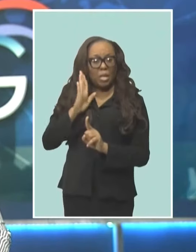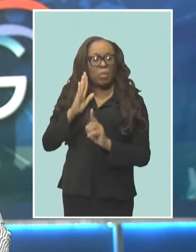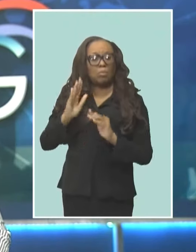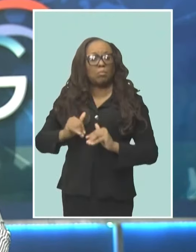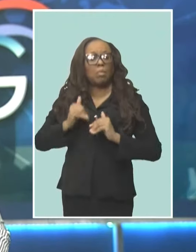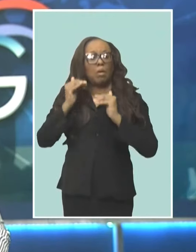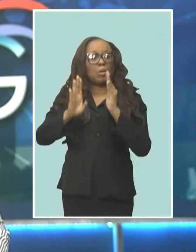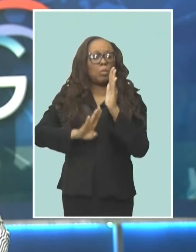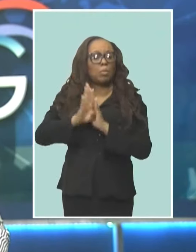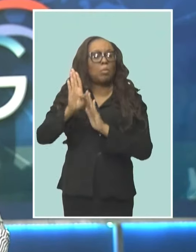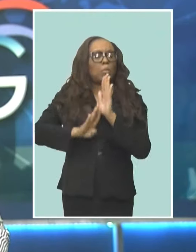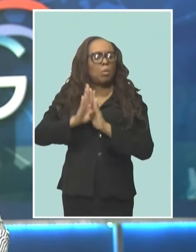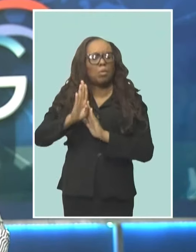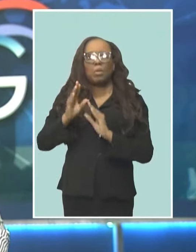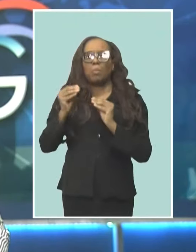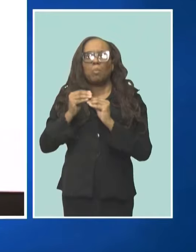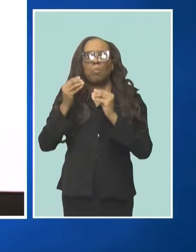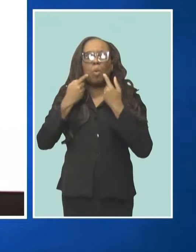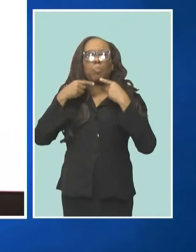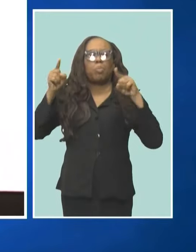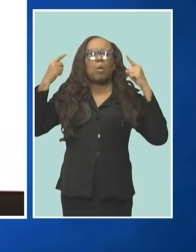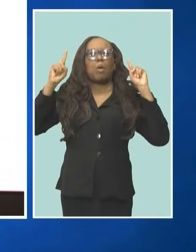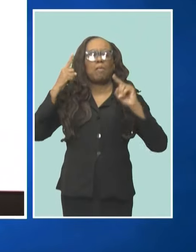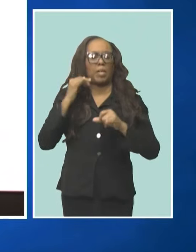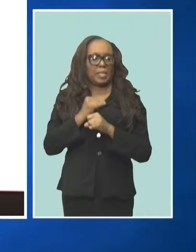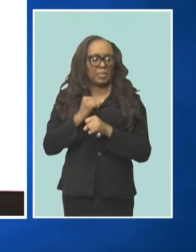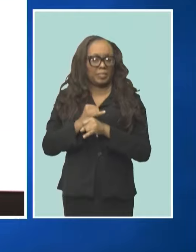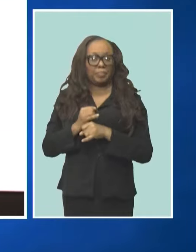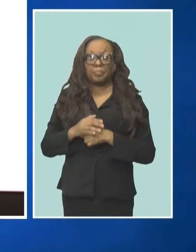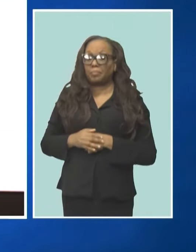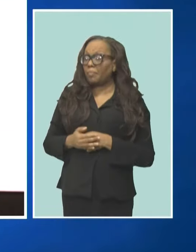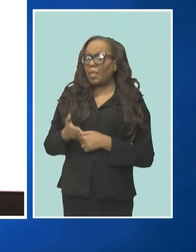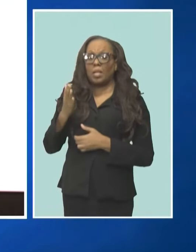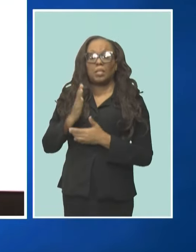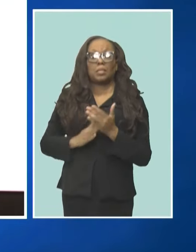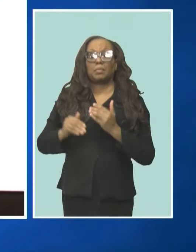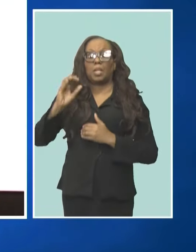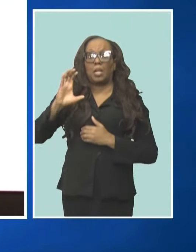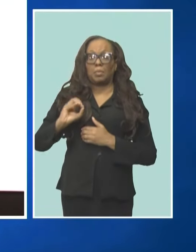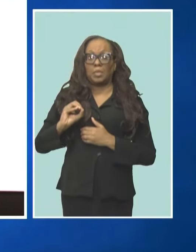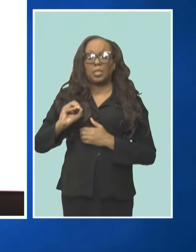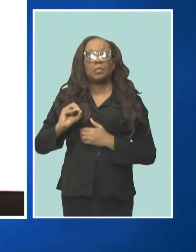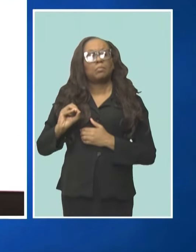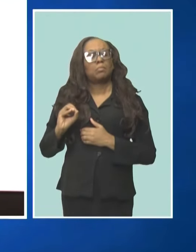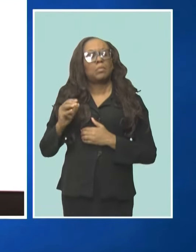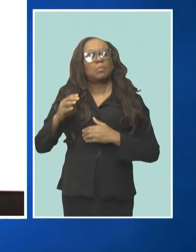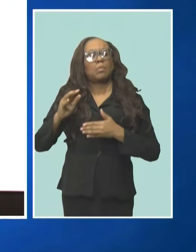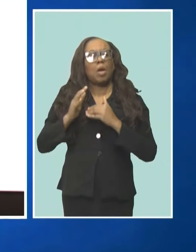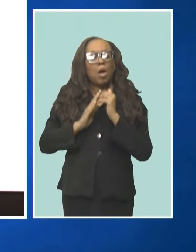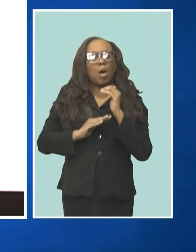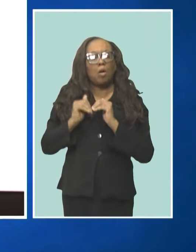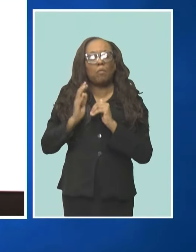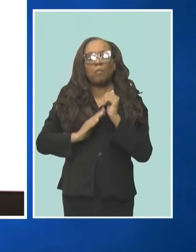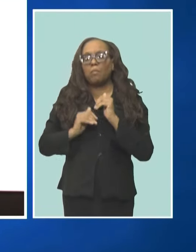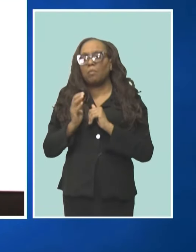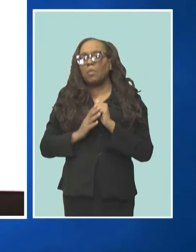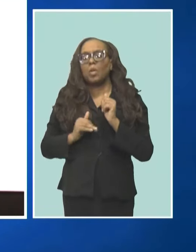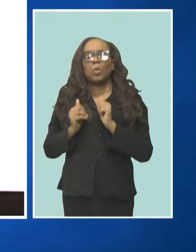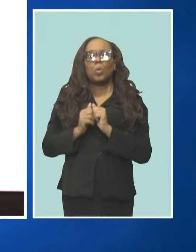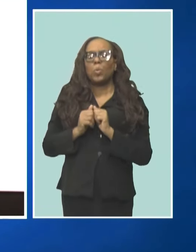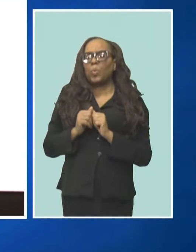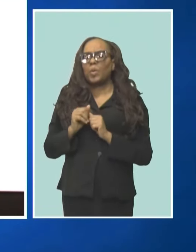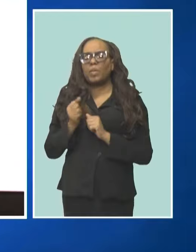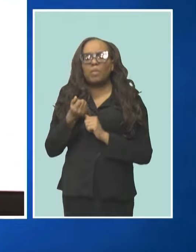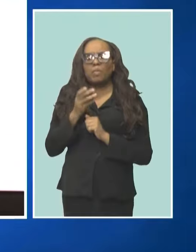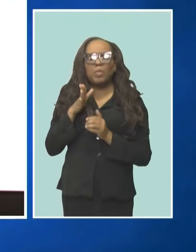in the industry. Companies that used to be comfortable retaining the first 500,000 are now doing 2 million. It's just going to continue